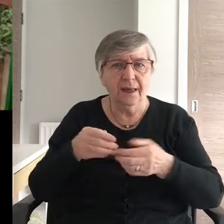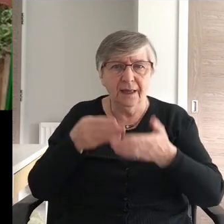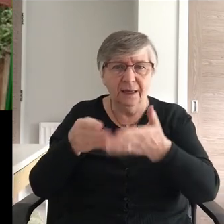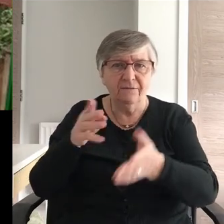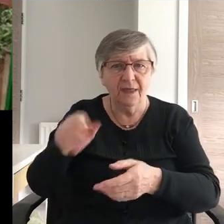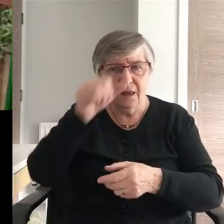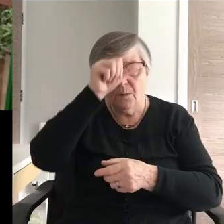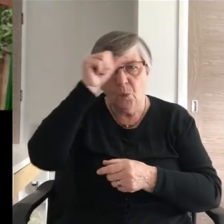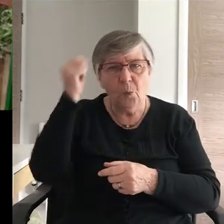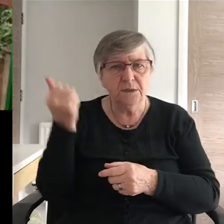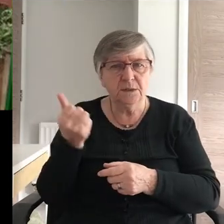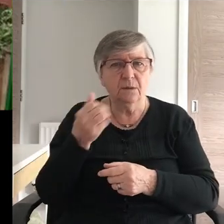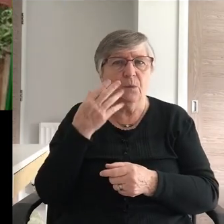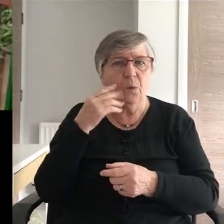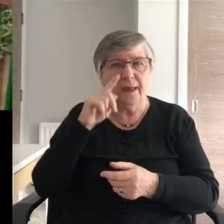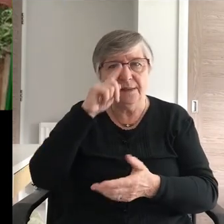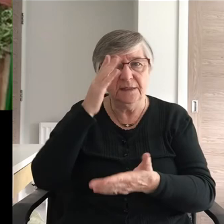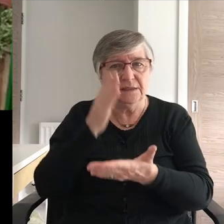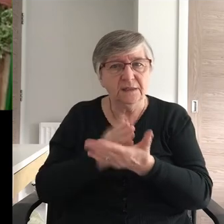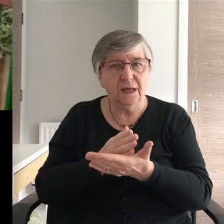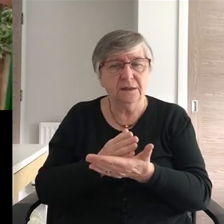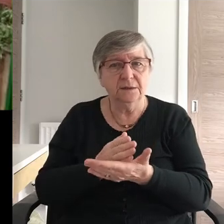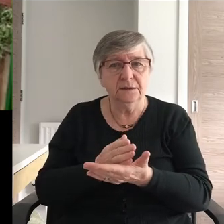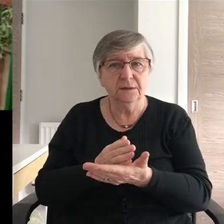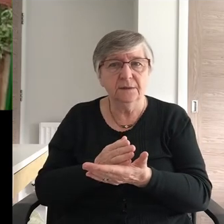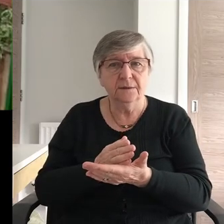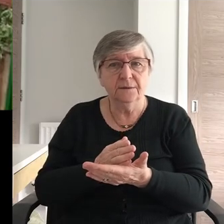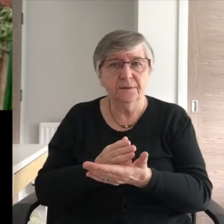that you would give them wisdom in the decisions they have to make.